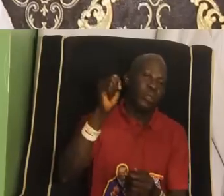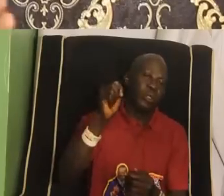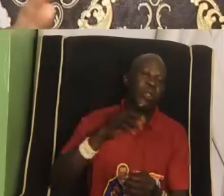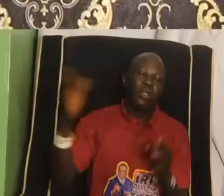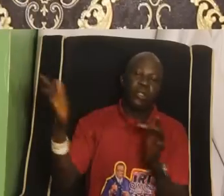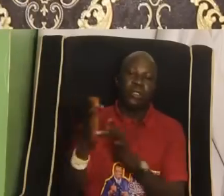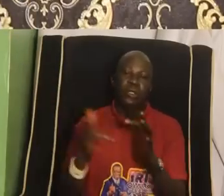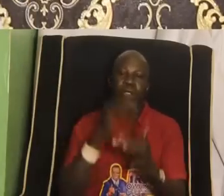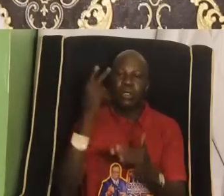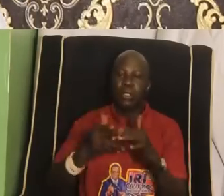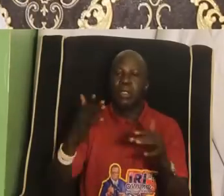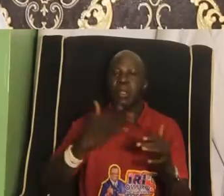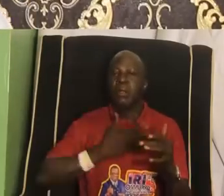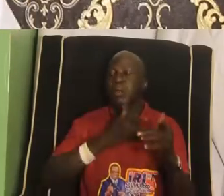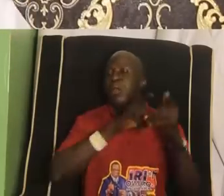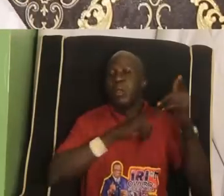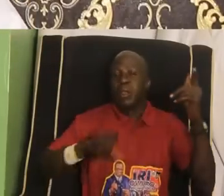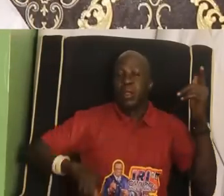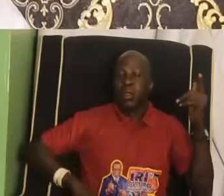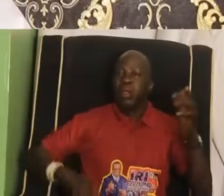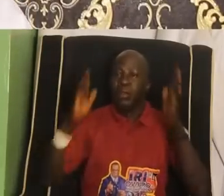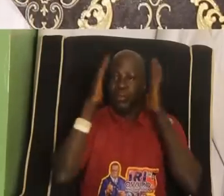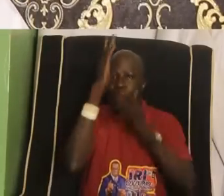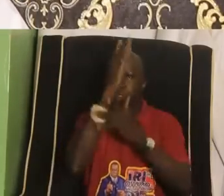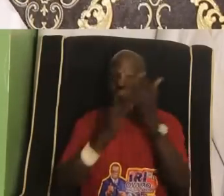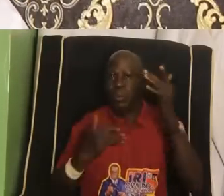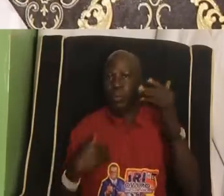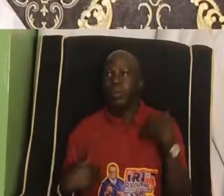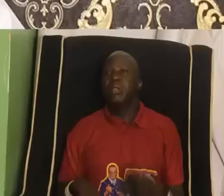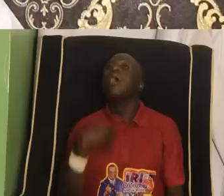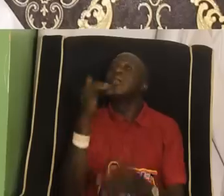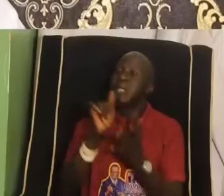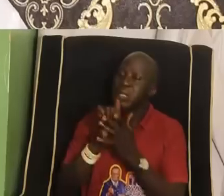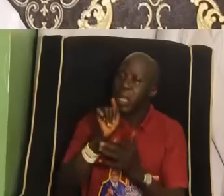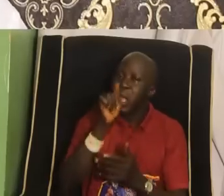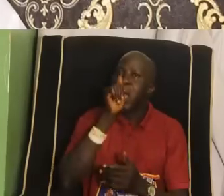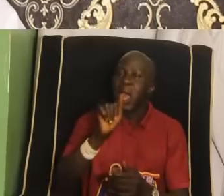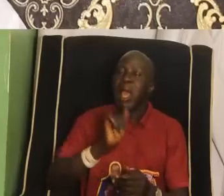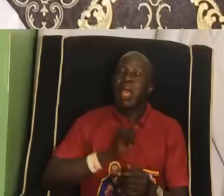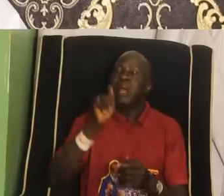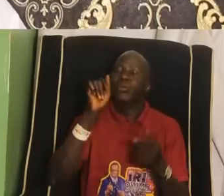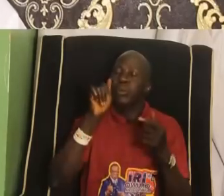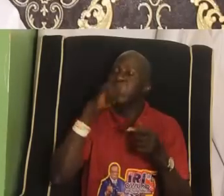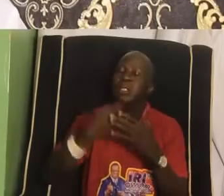with testimony. In Jesus' name, my Lord. Praise somebody. I show them that I am